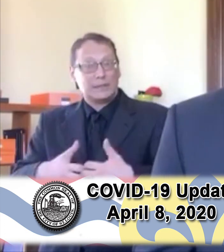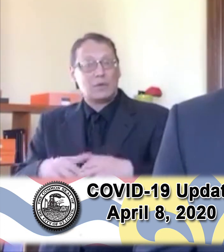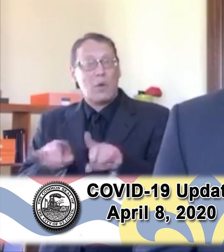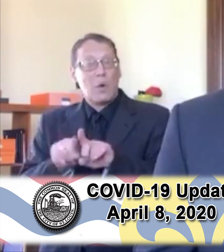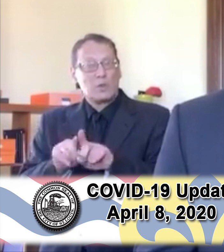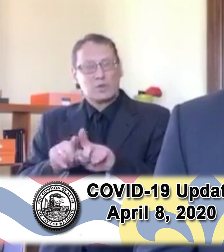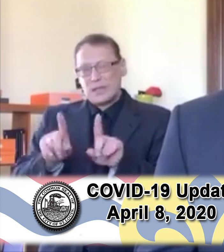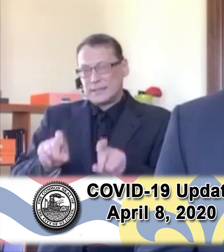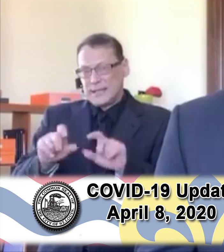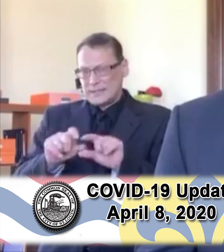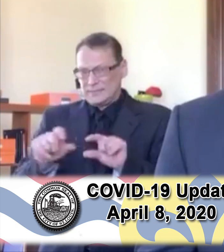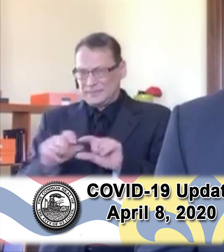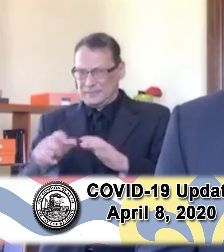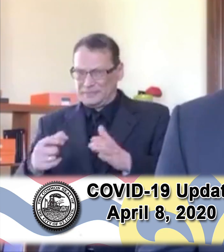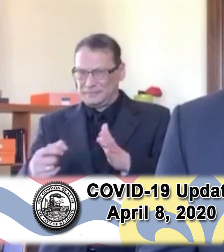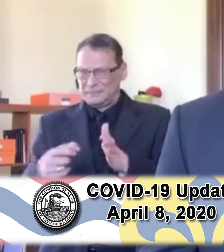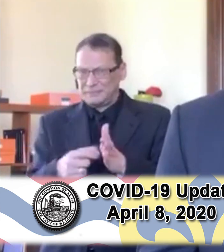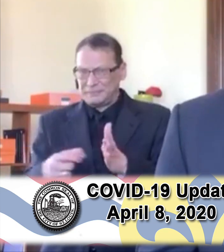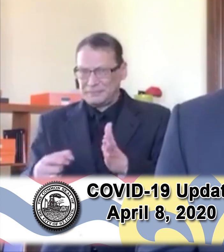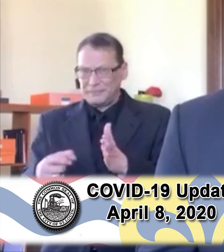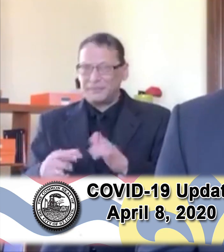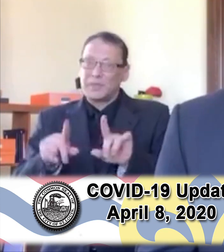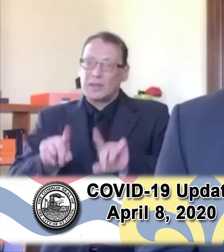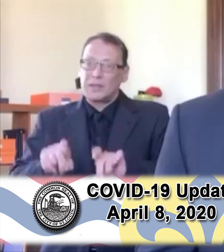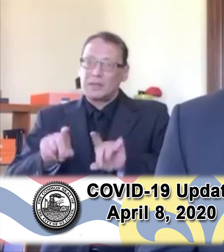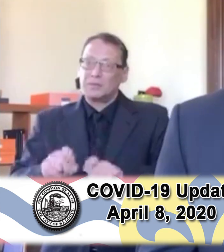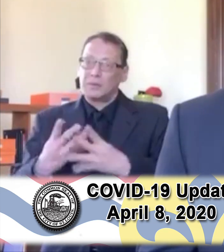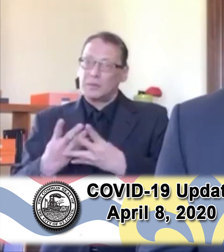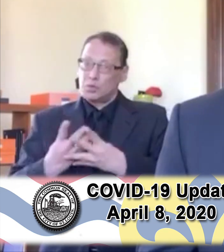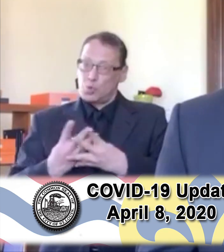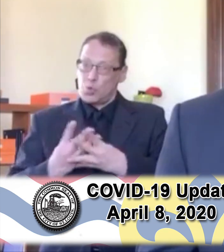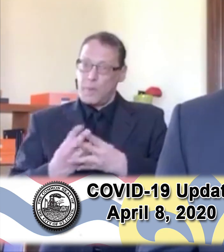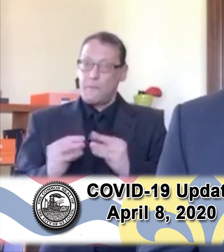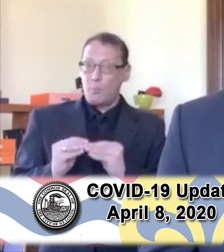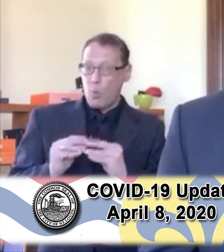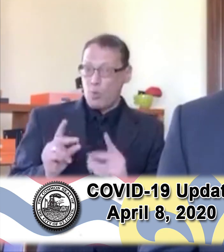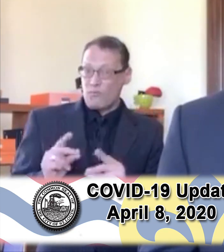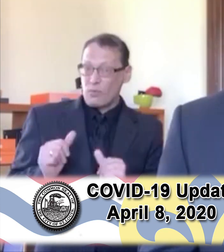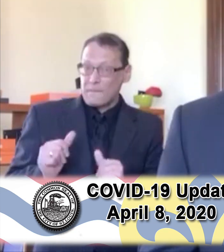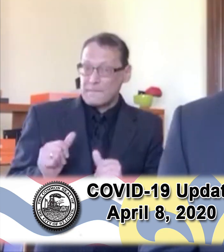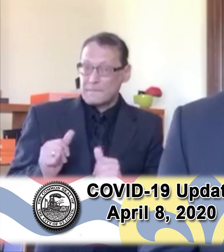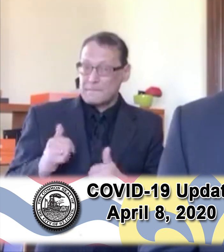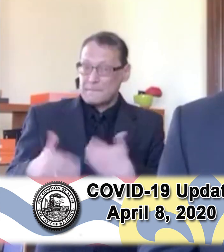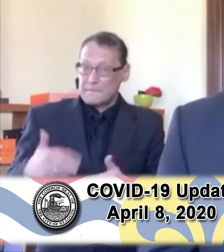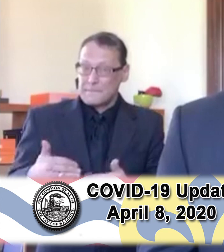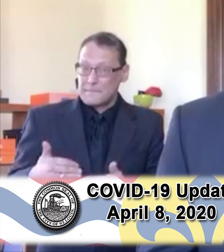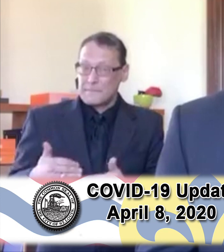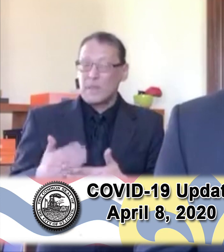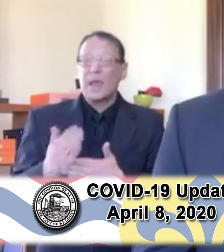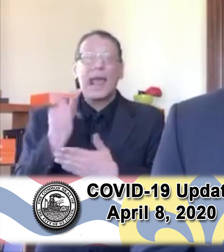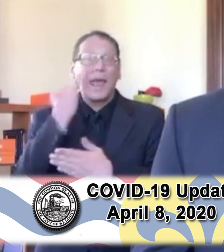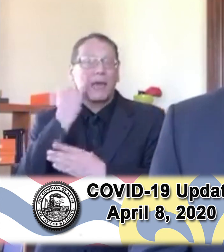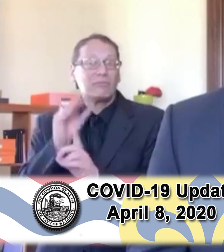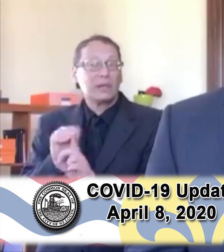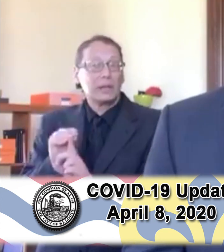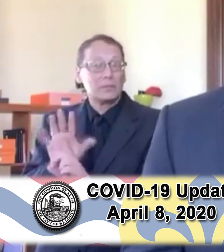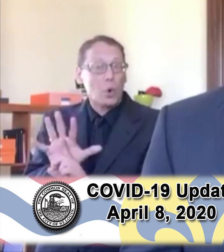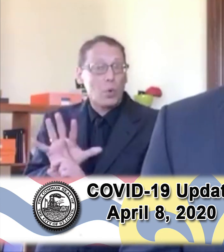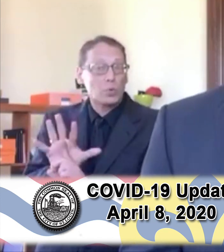And this will allow us to screen individuals more rapidly. So we have individuals who may have been exposed